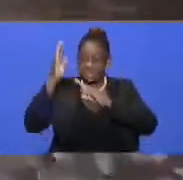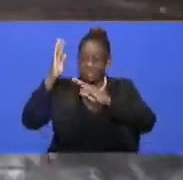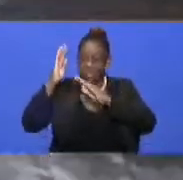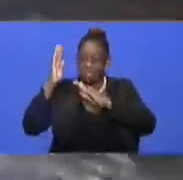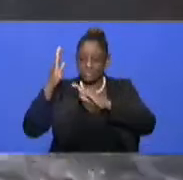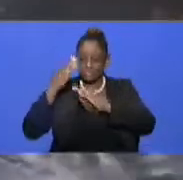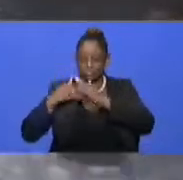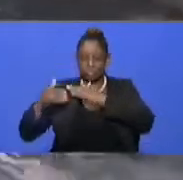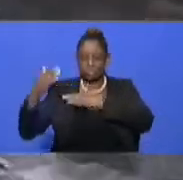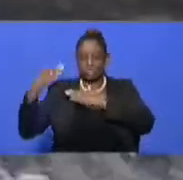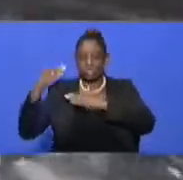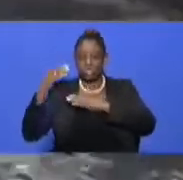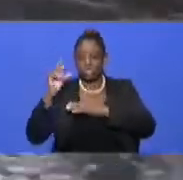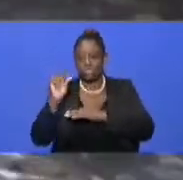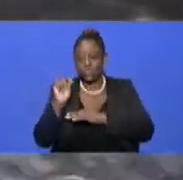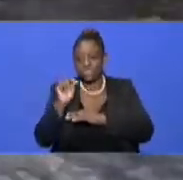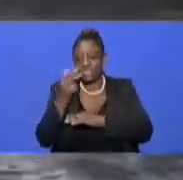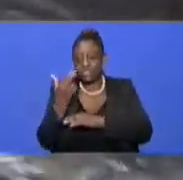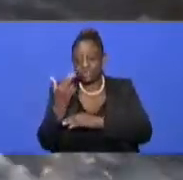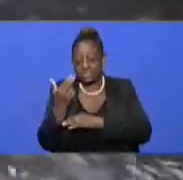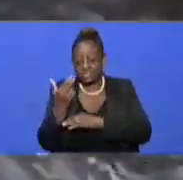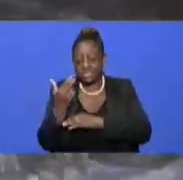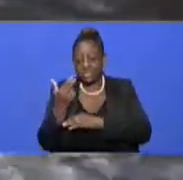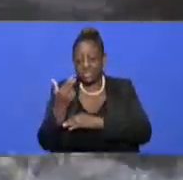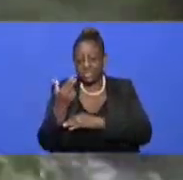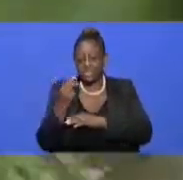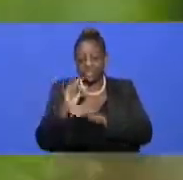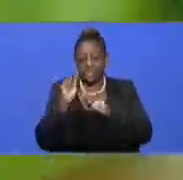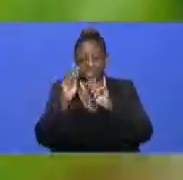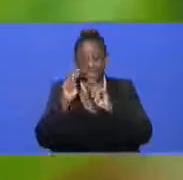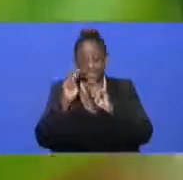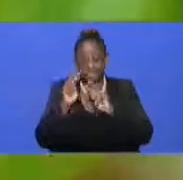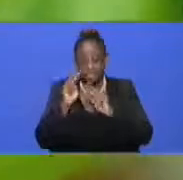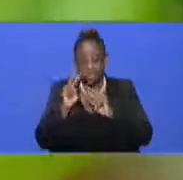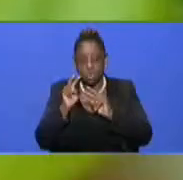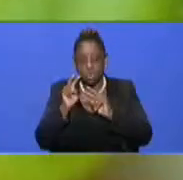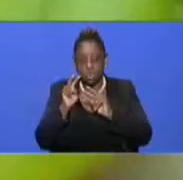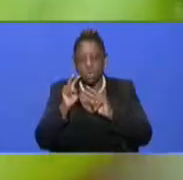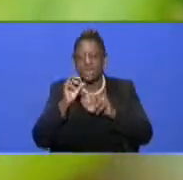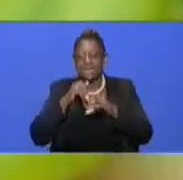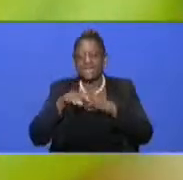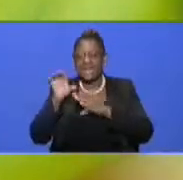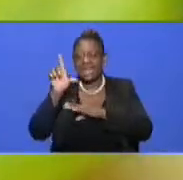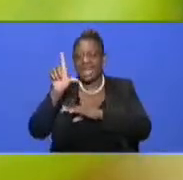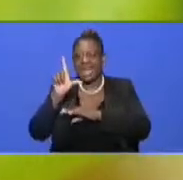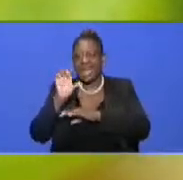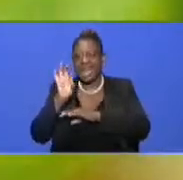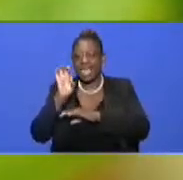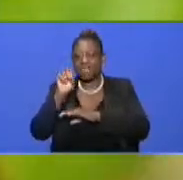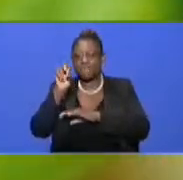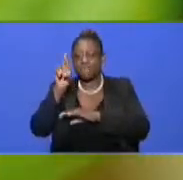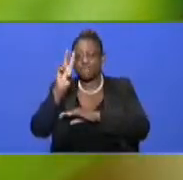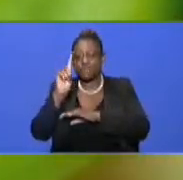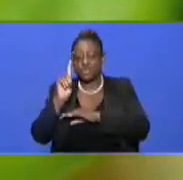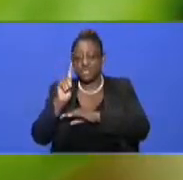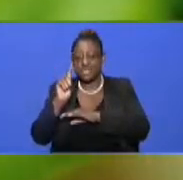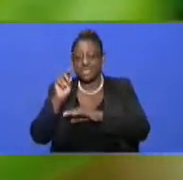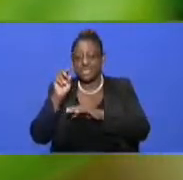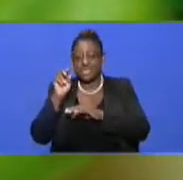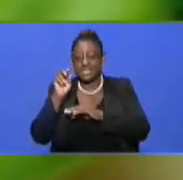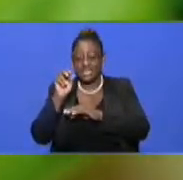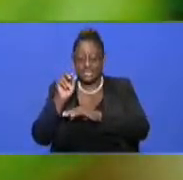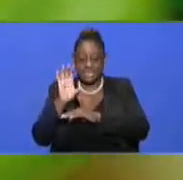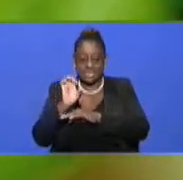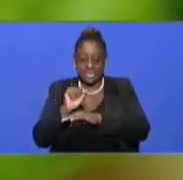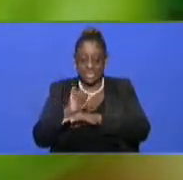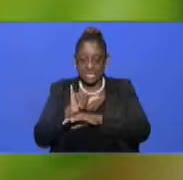goes back to 2013, when the killer toad was spotted by a resident of Lyford Key. Officials managed to bust